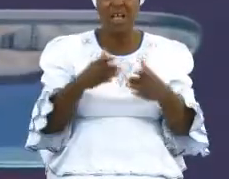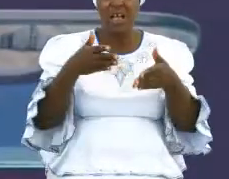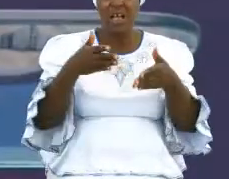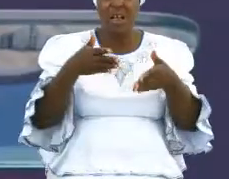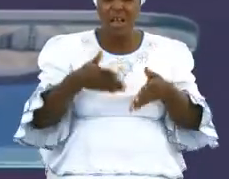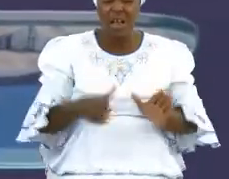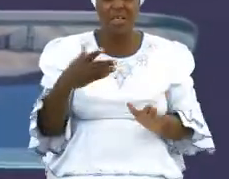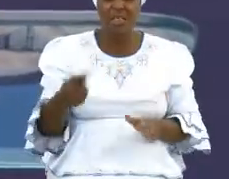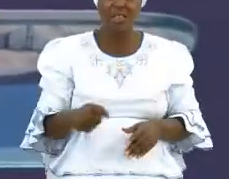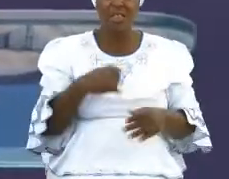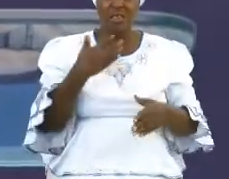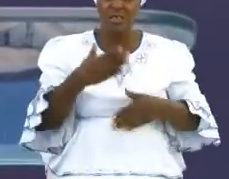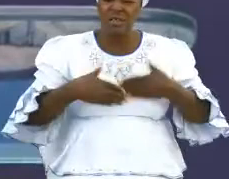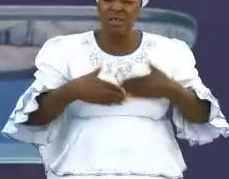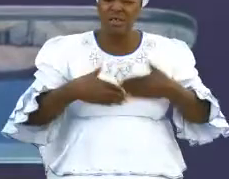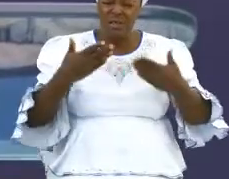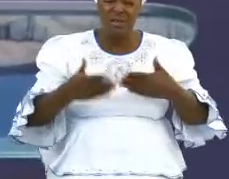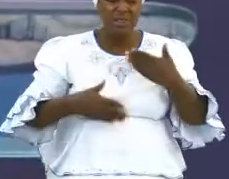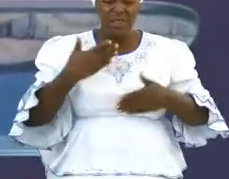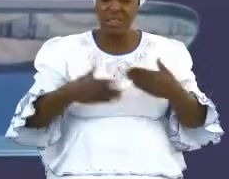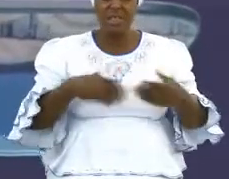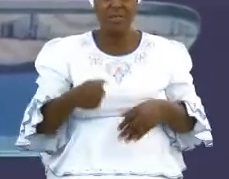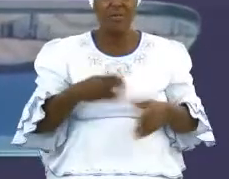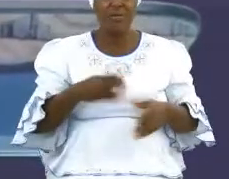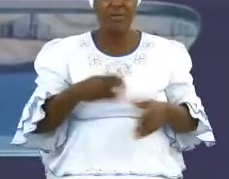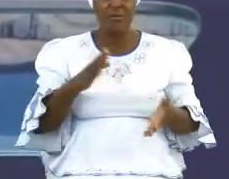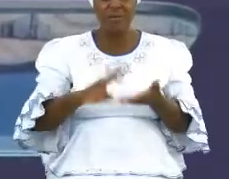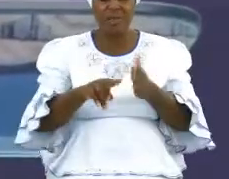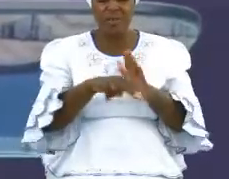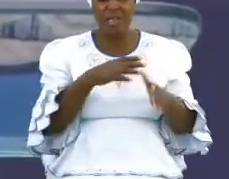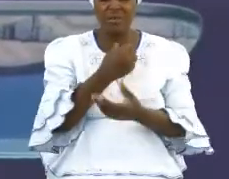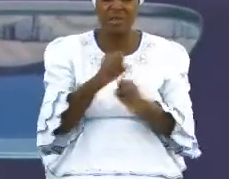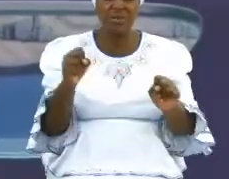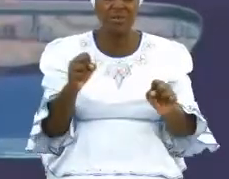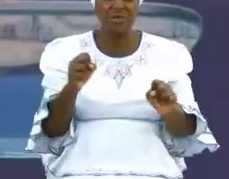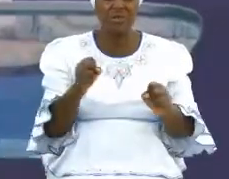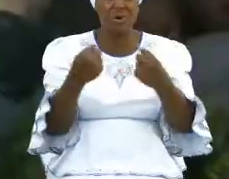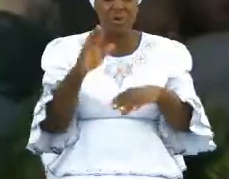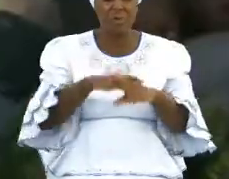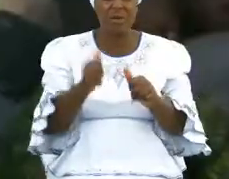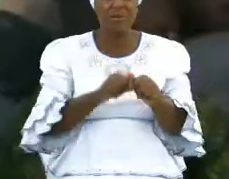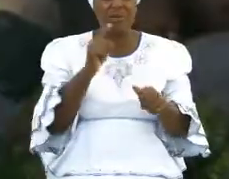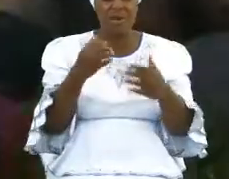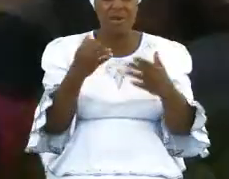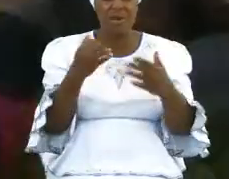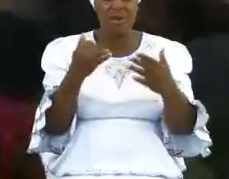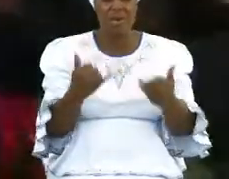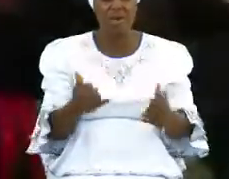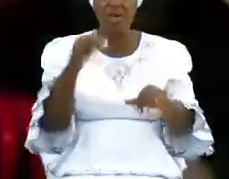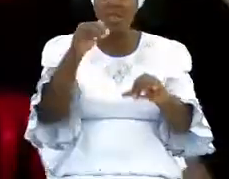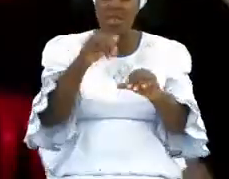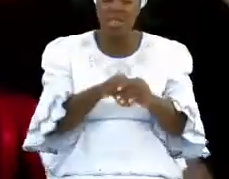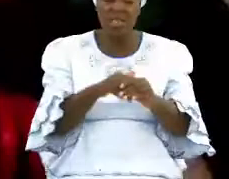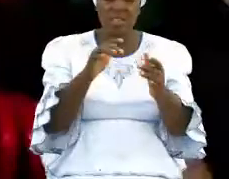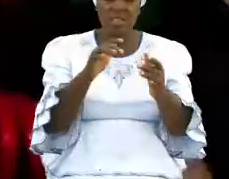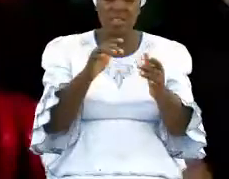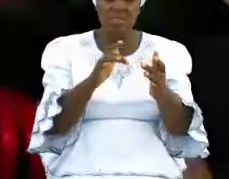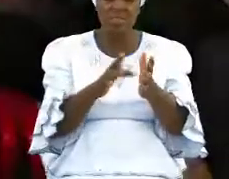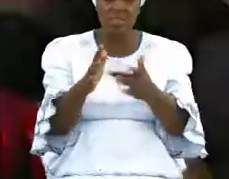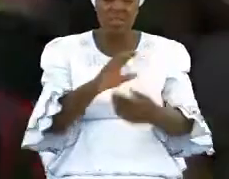joy of forgiveness and salvation come upon everyone now. In Jesus'